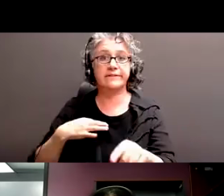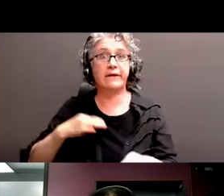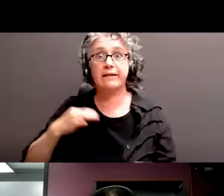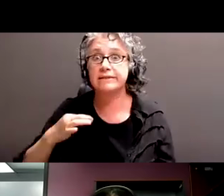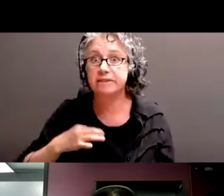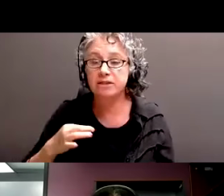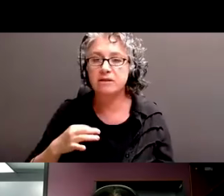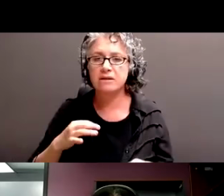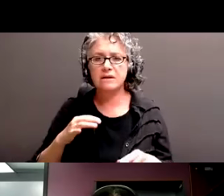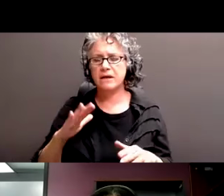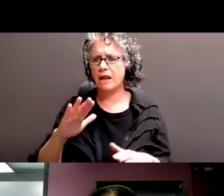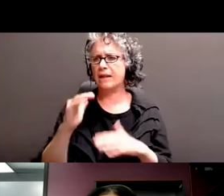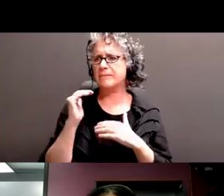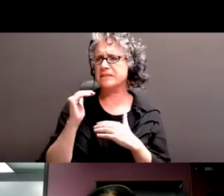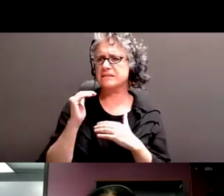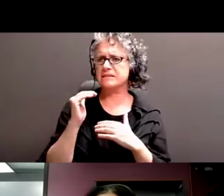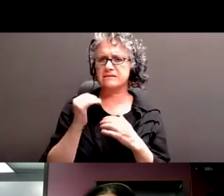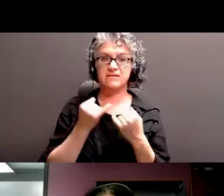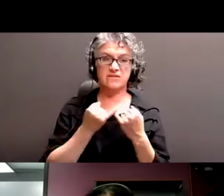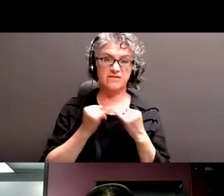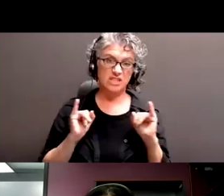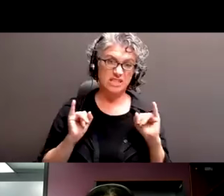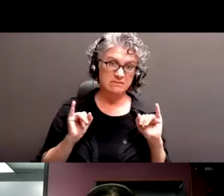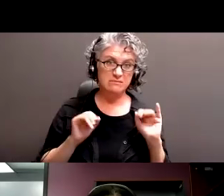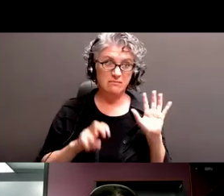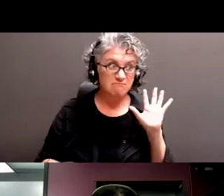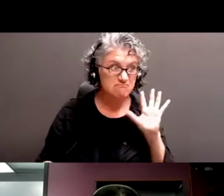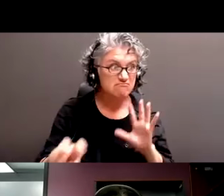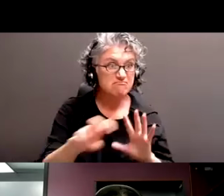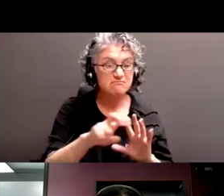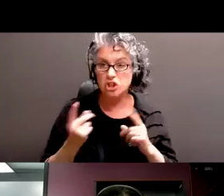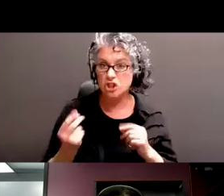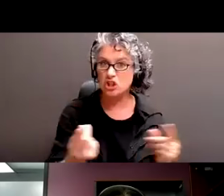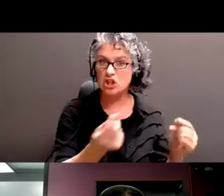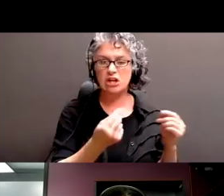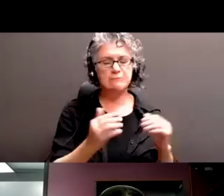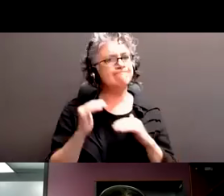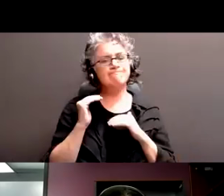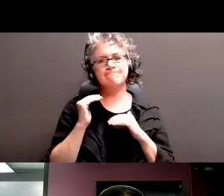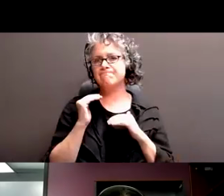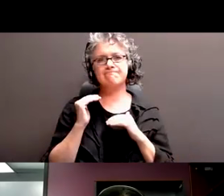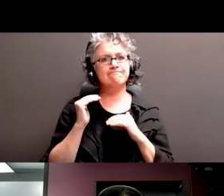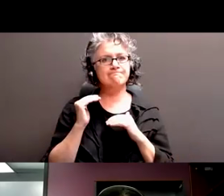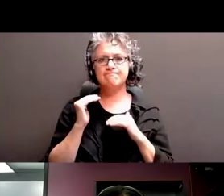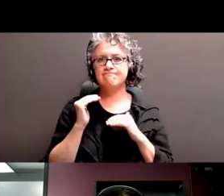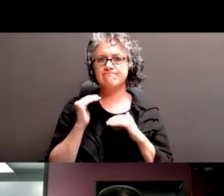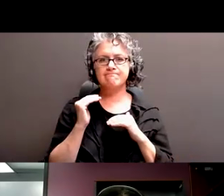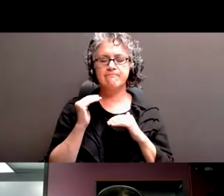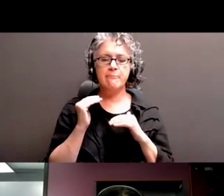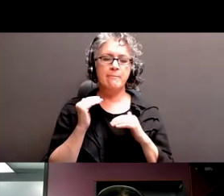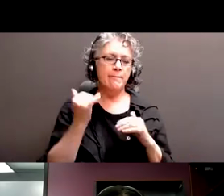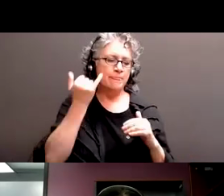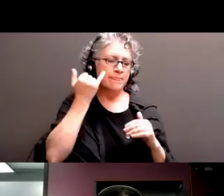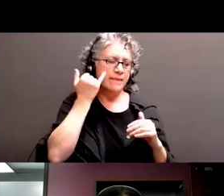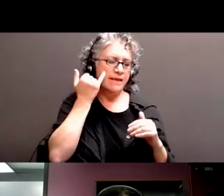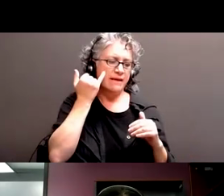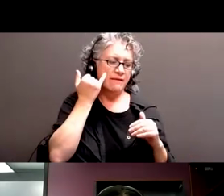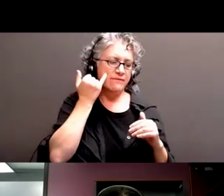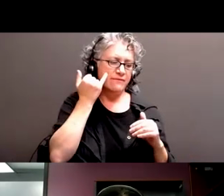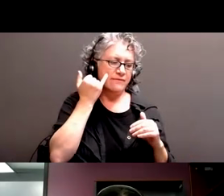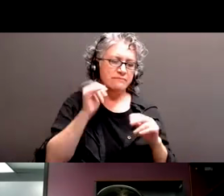same level of quote unquote freedom of movement. And then if we look at, things